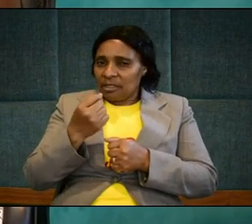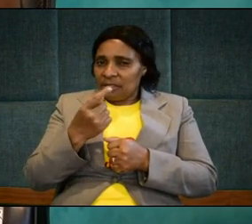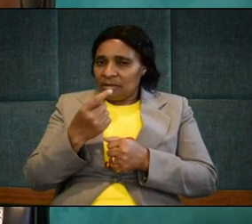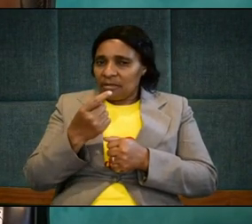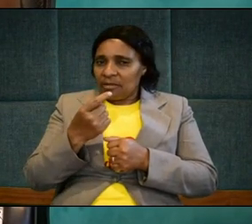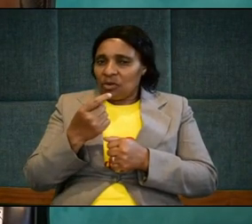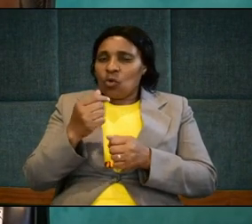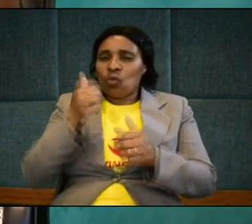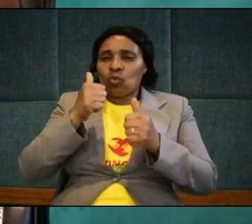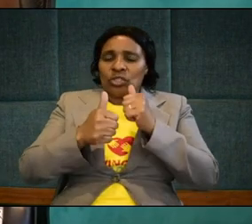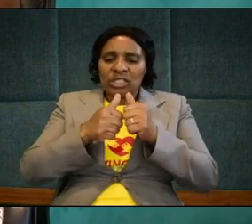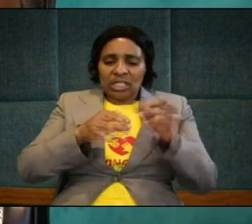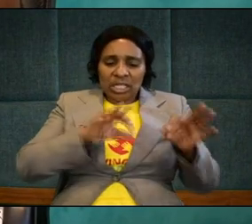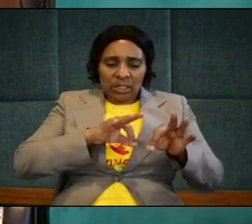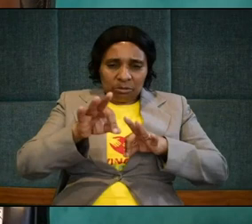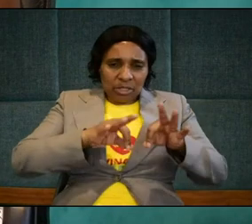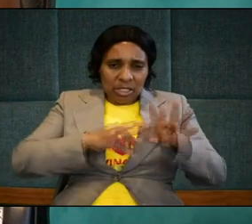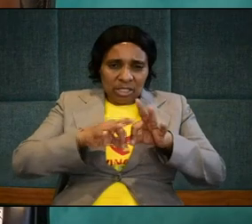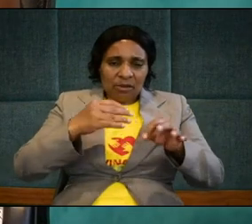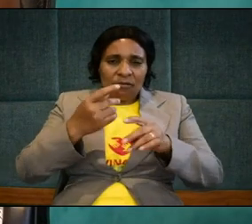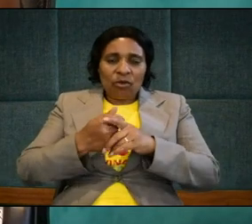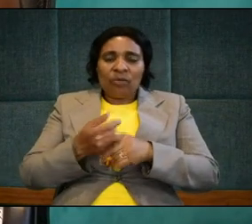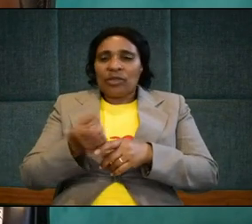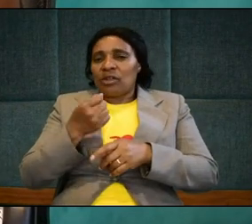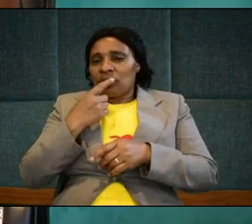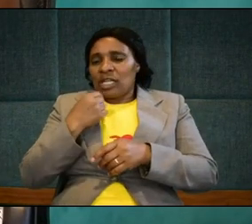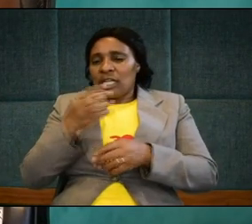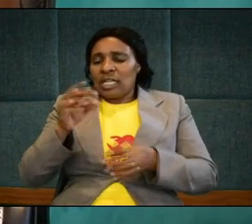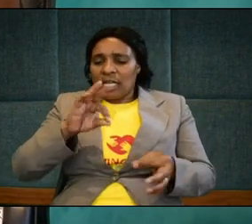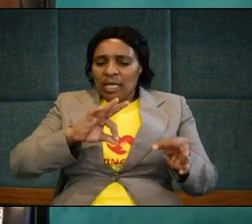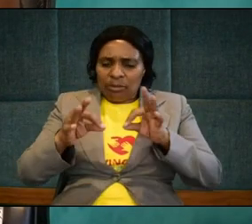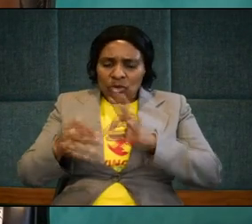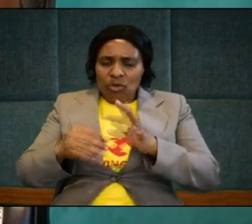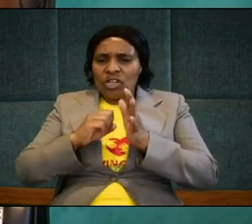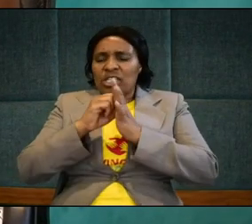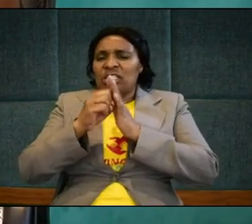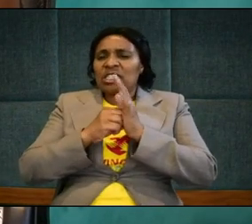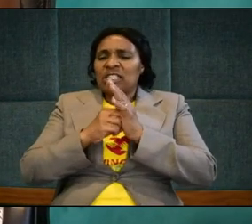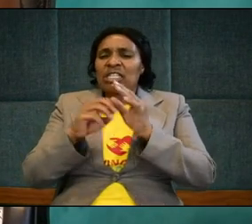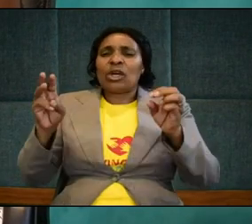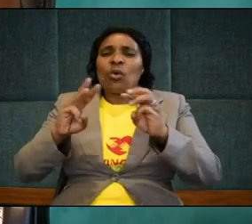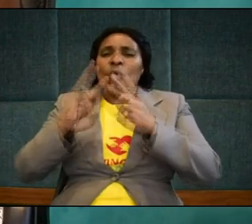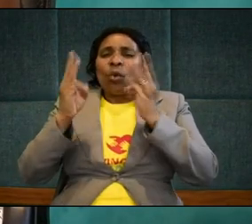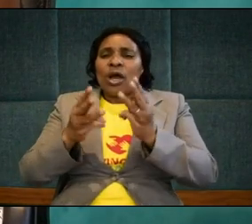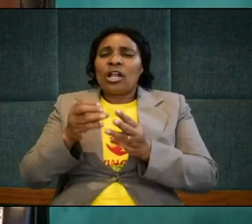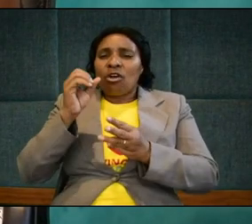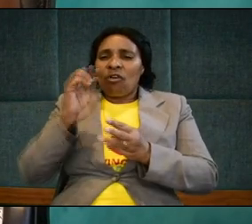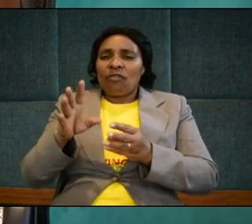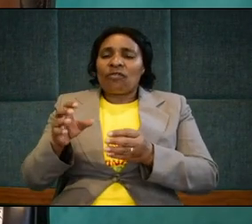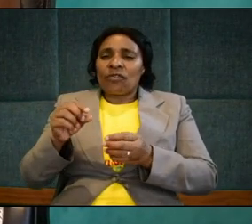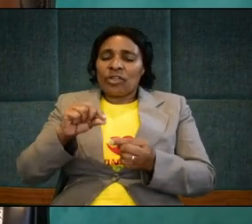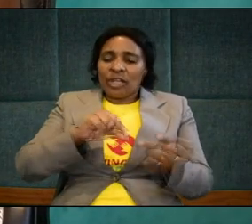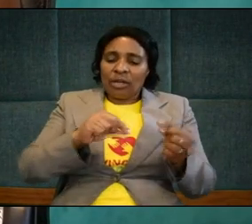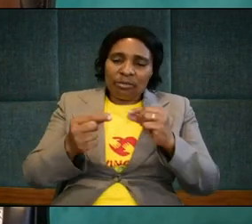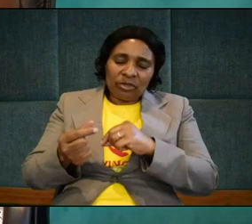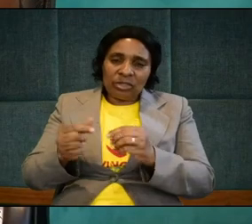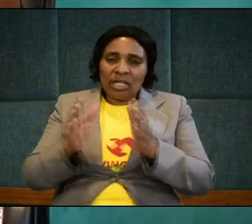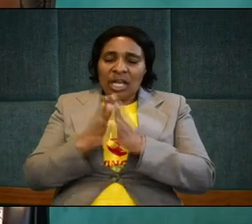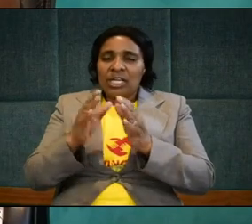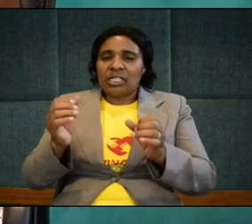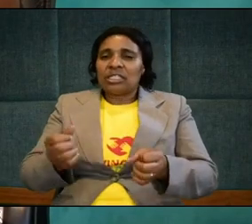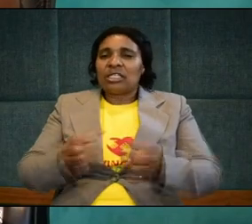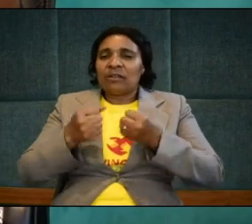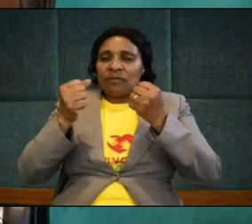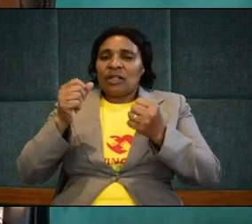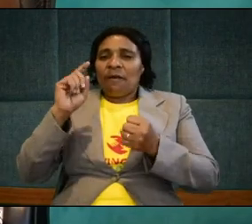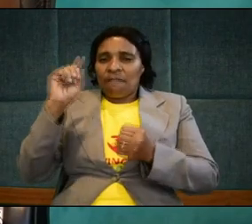is prescribed by the doctor, chemical engineer must have worked on it. The world of chemicals and safety and